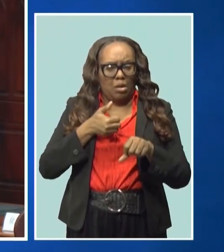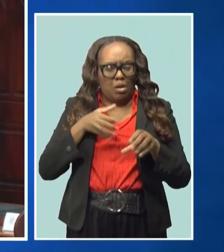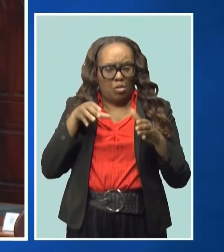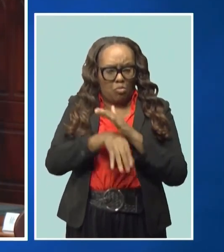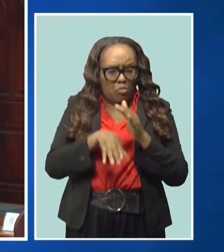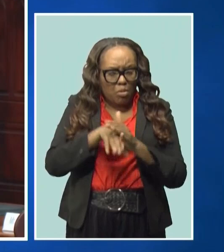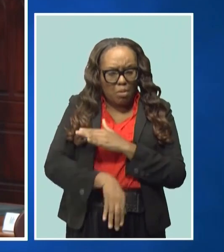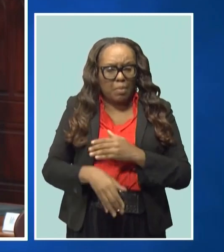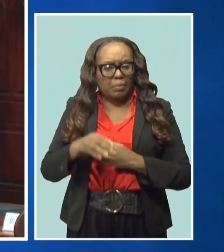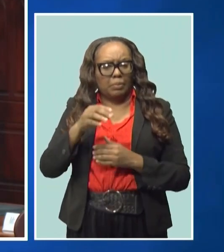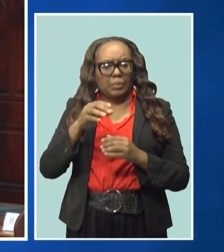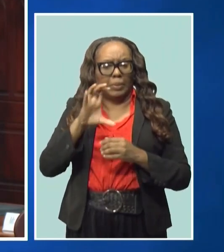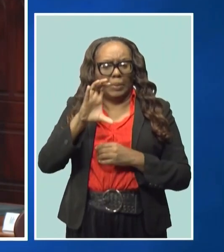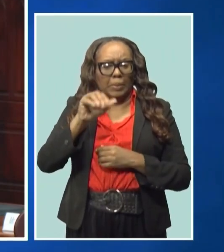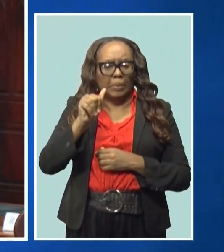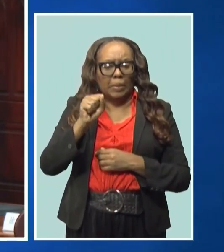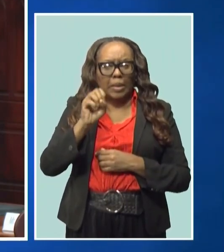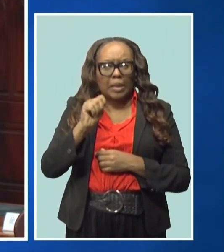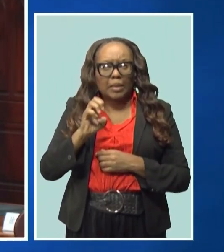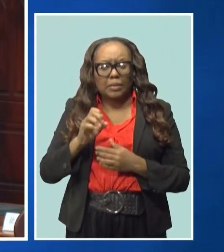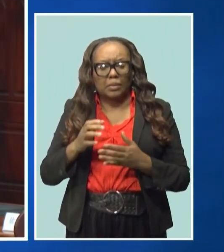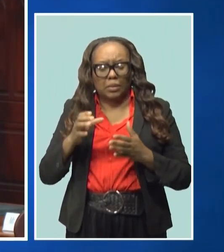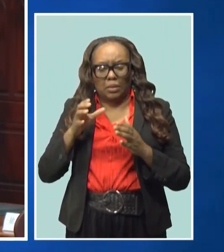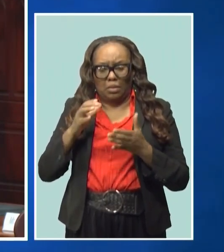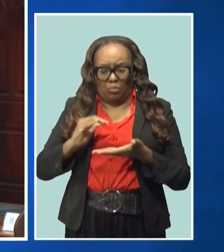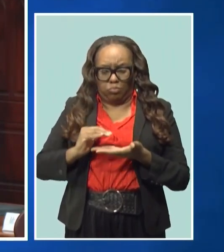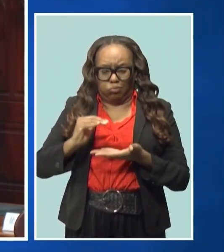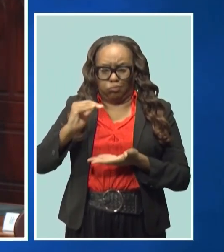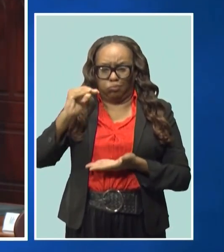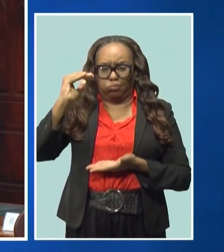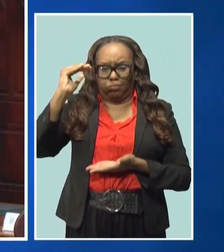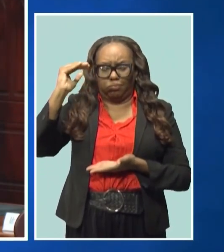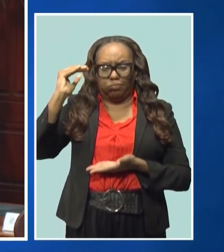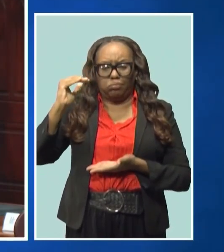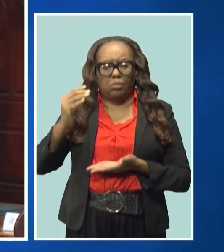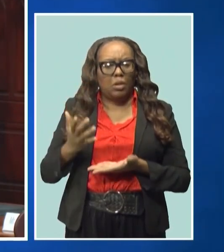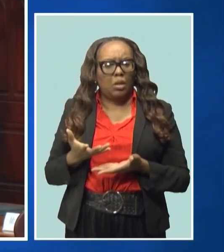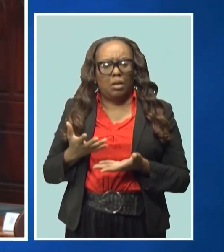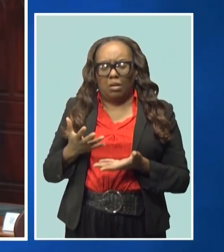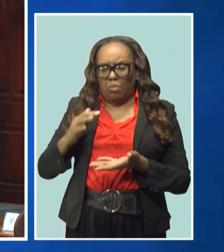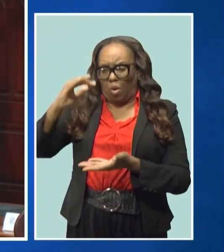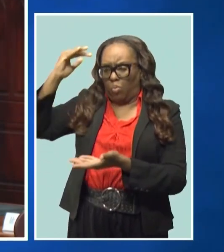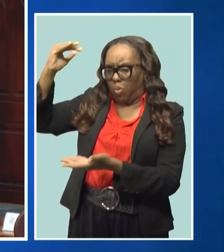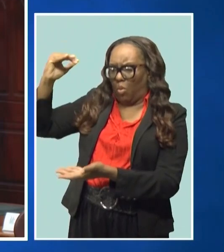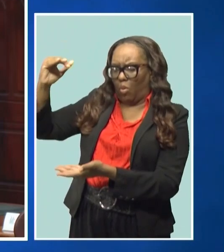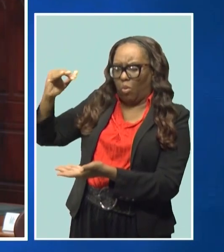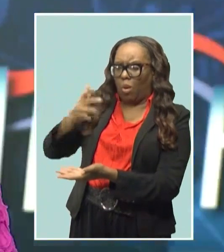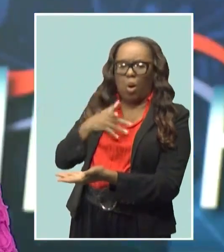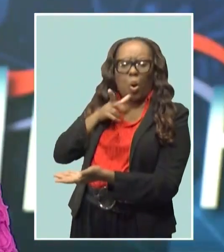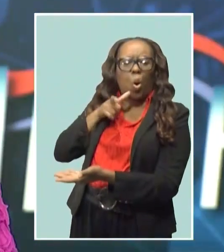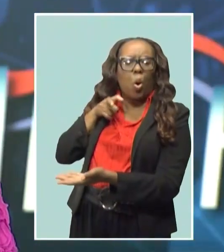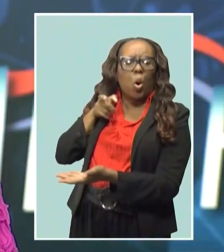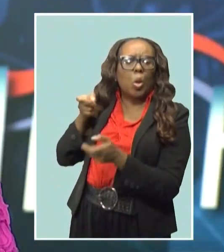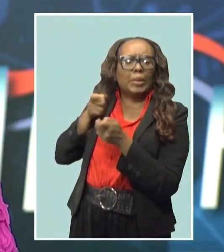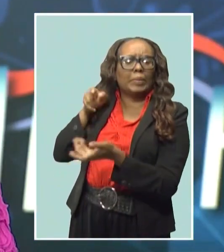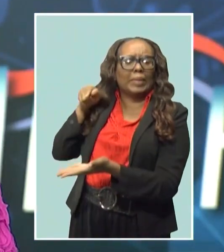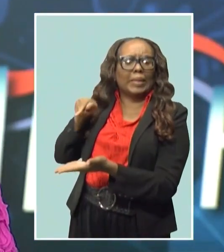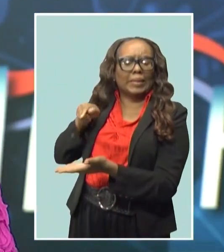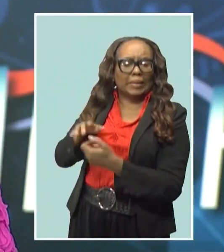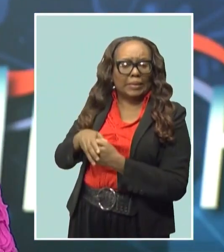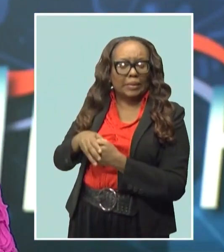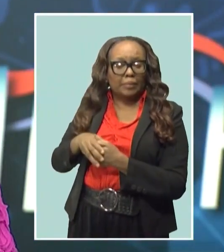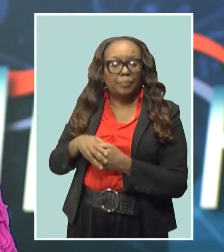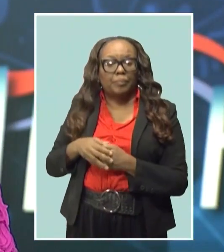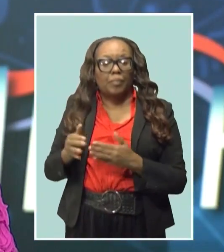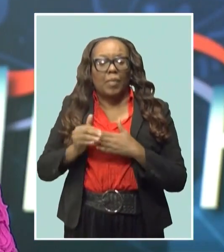not going to remove or reduce the backlog unless we take a radical change. Leader of the